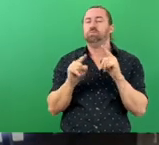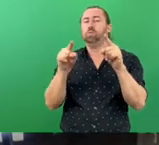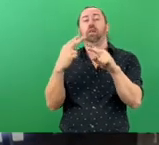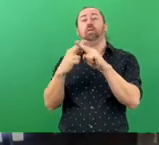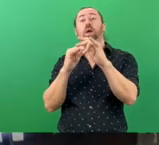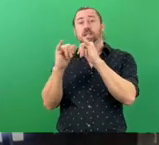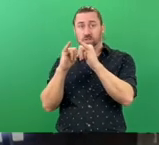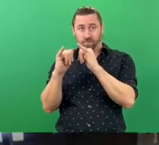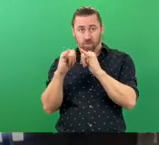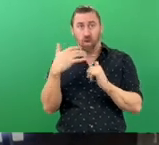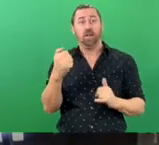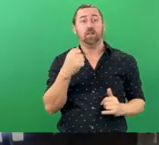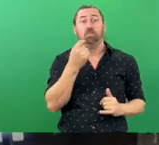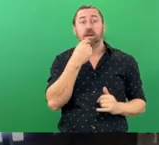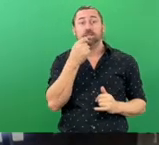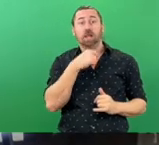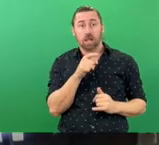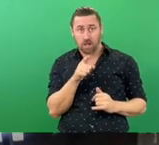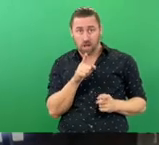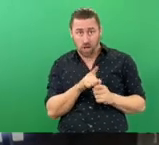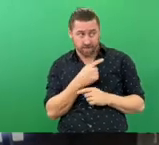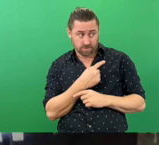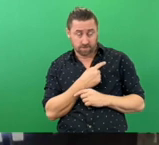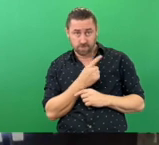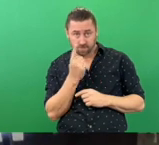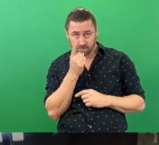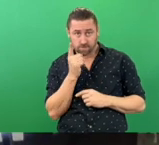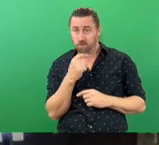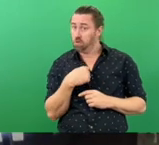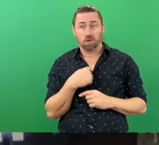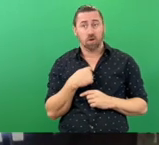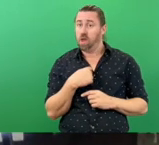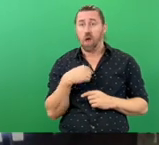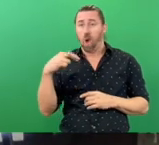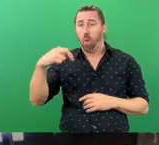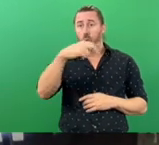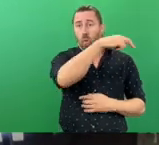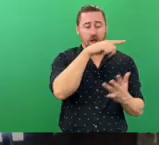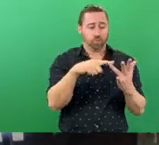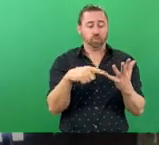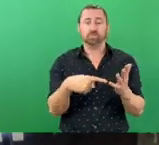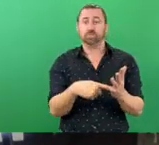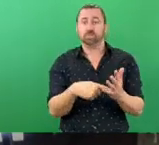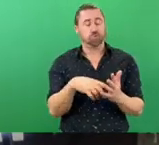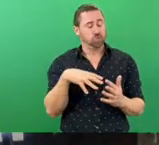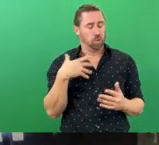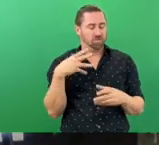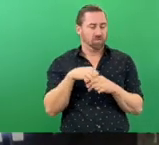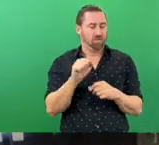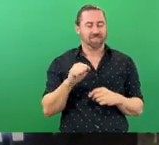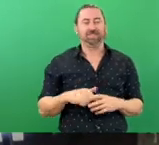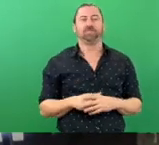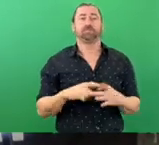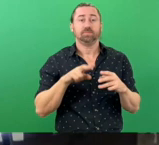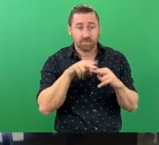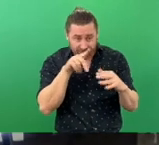interview or anything like that, and it was filled with pencils that looked like this, I told them, just walk away. You don't want to have anything to do with that.